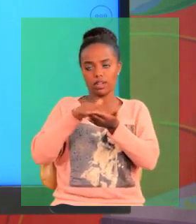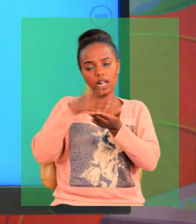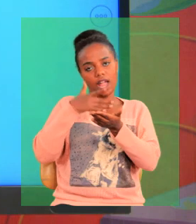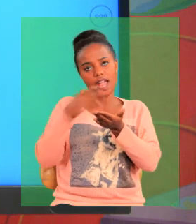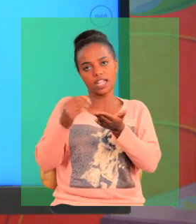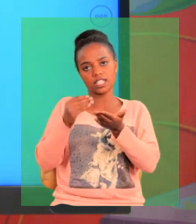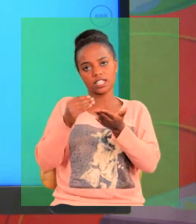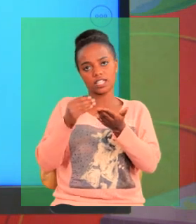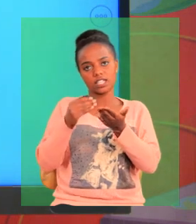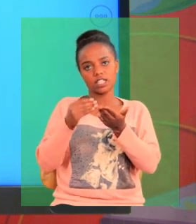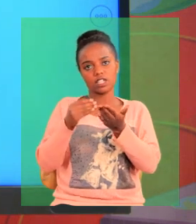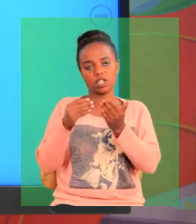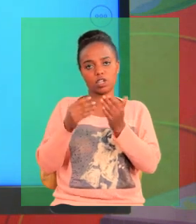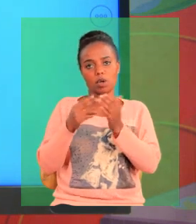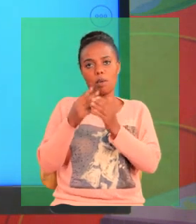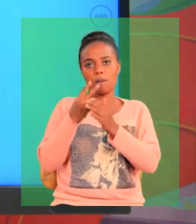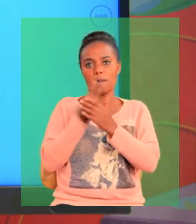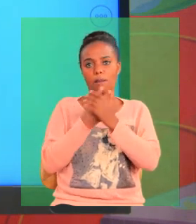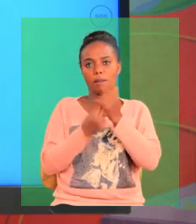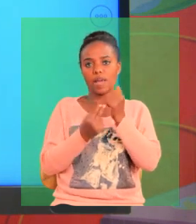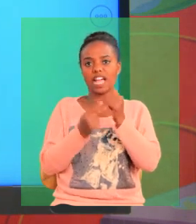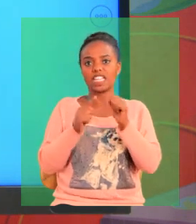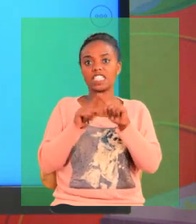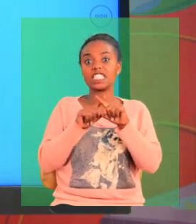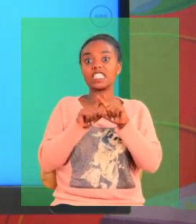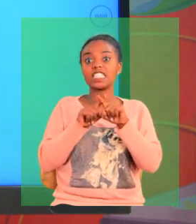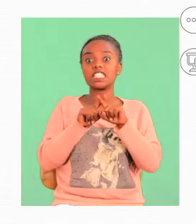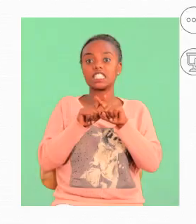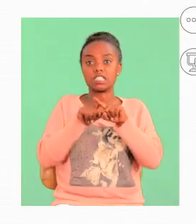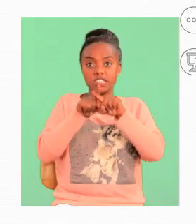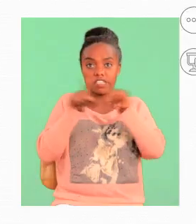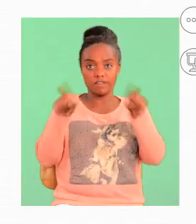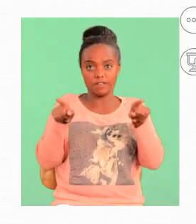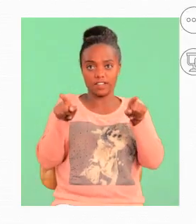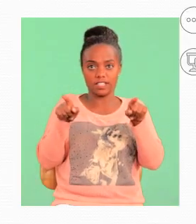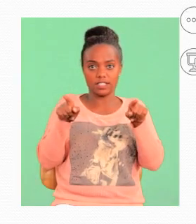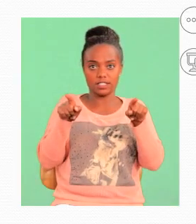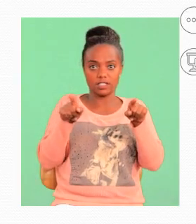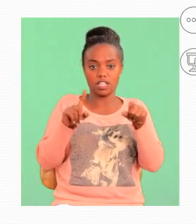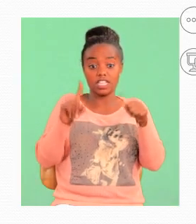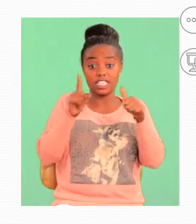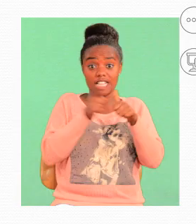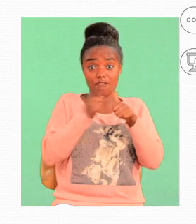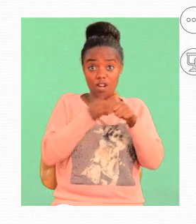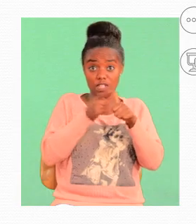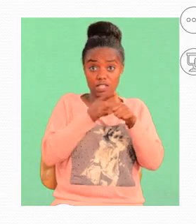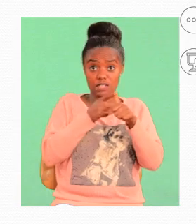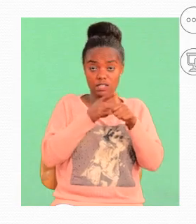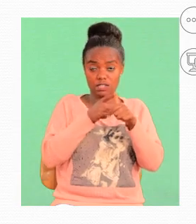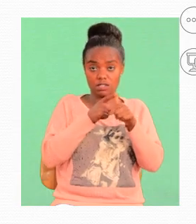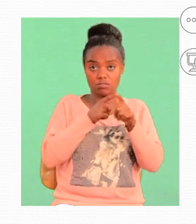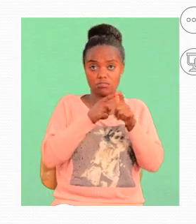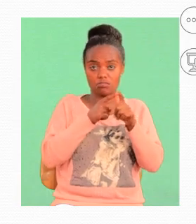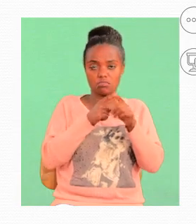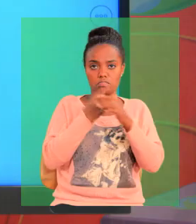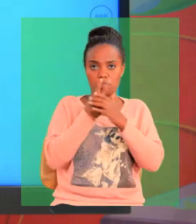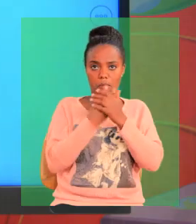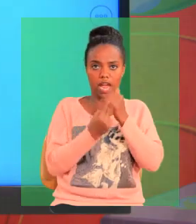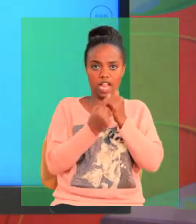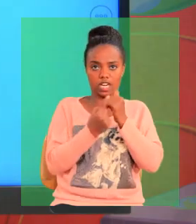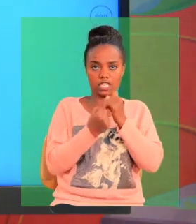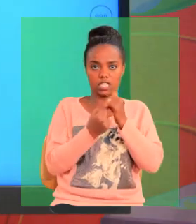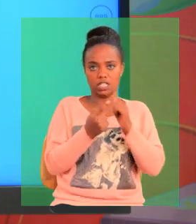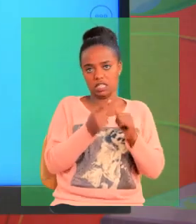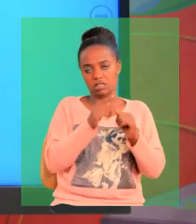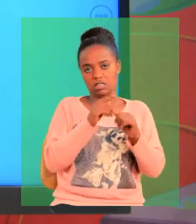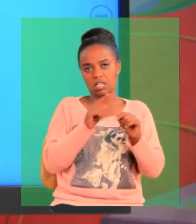and the ordered pair are different. They are different. The first ordered pair is repeated. So this is not a function. The